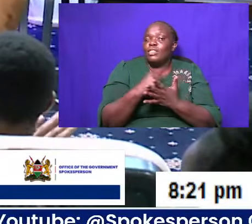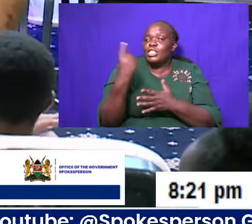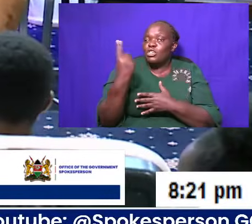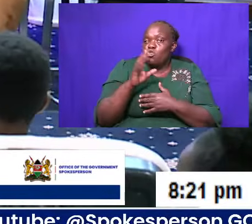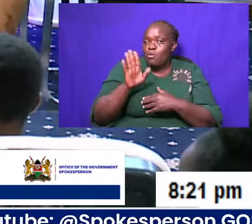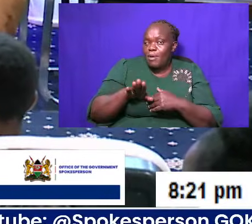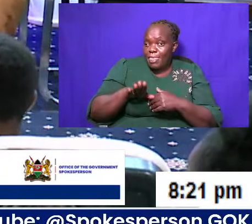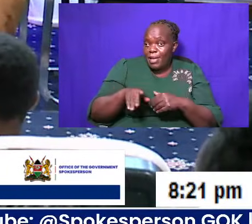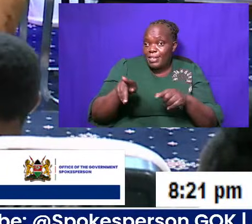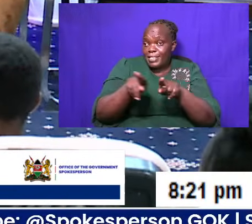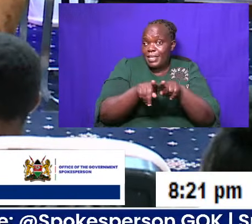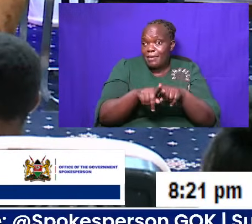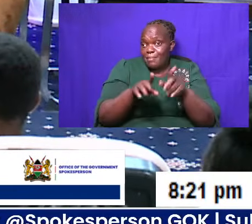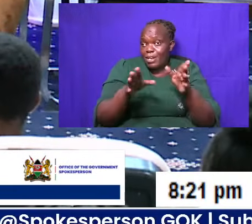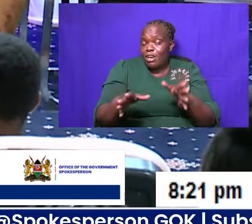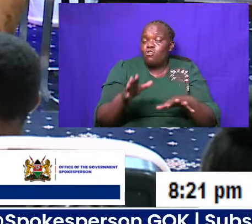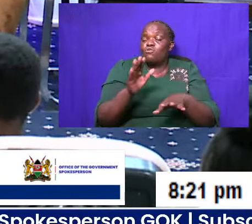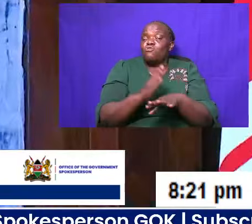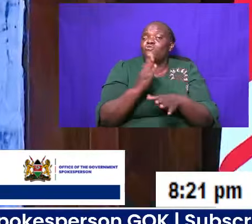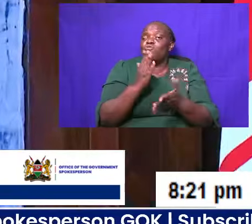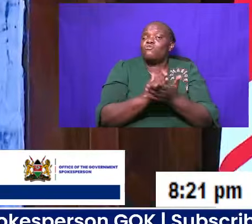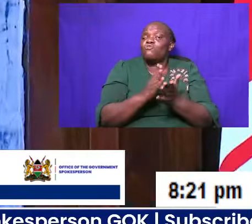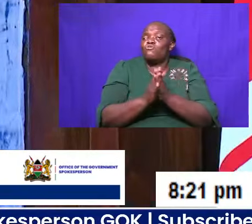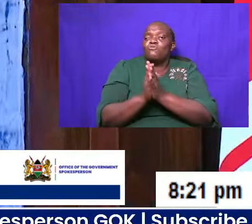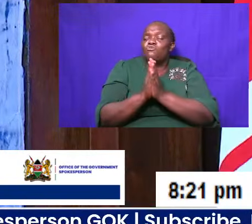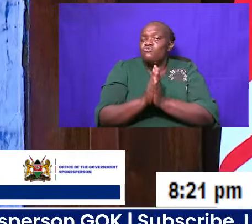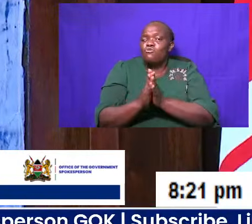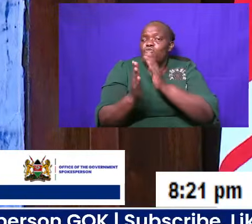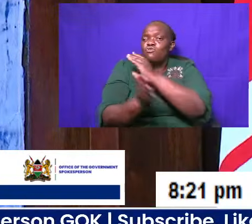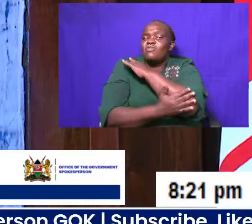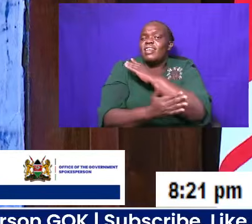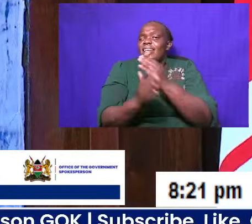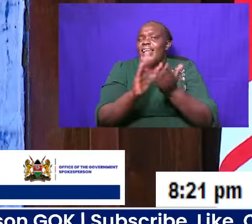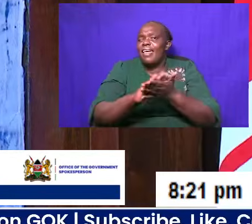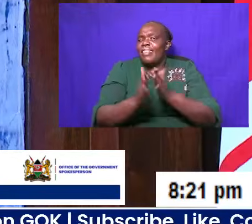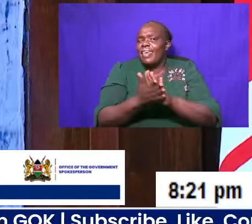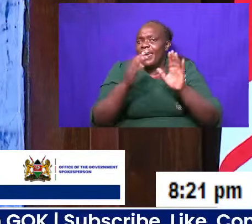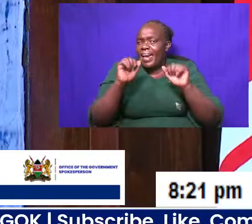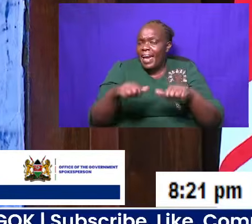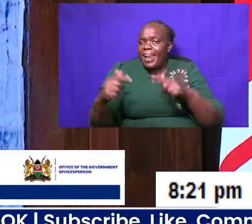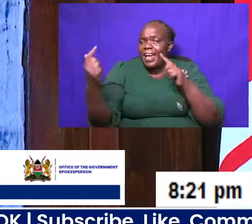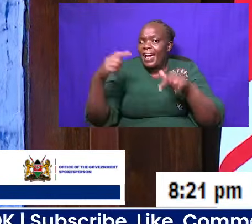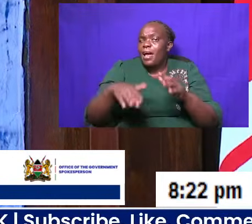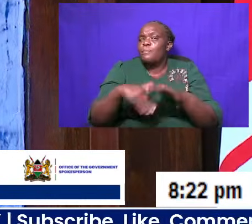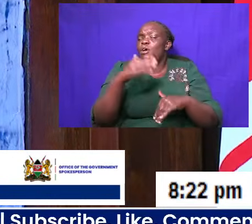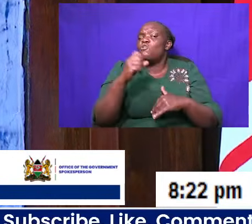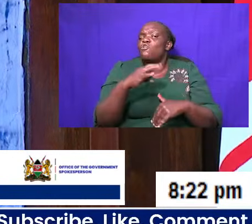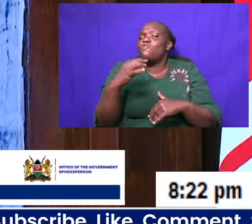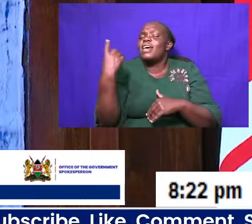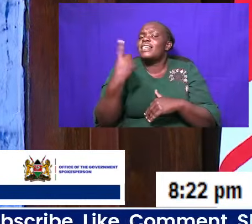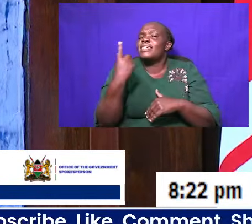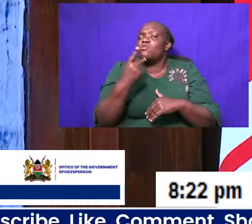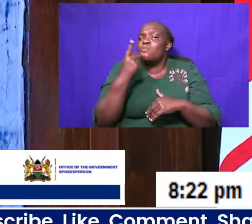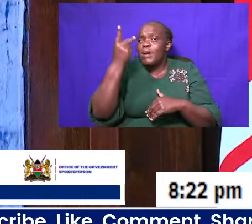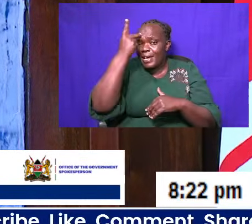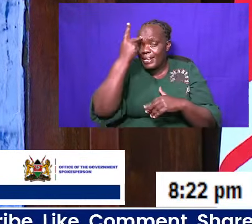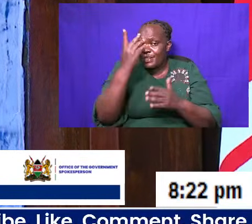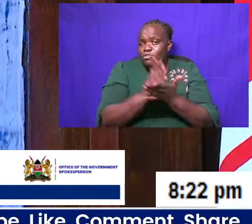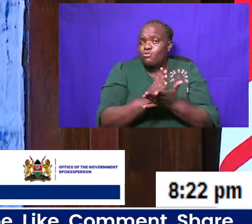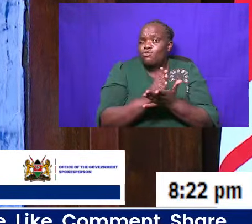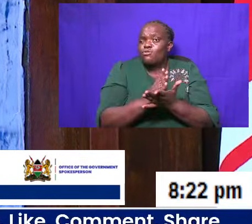I think it's a bad narrative for people to think that there's nothing that can come out of a single parenting